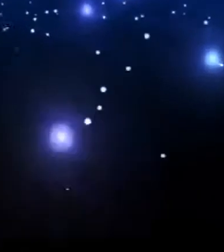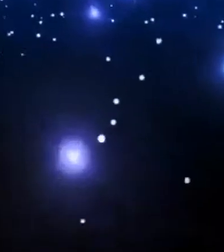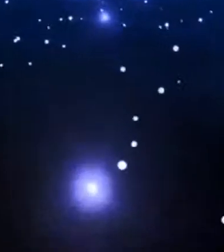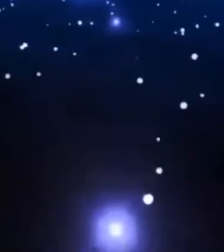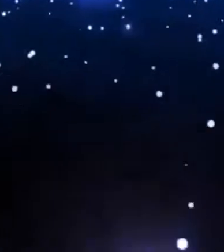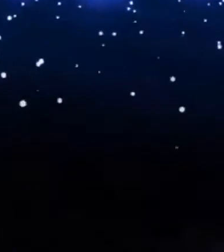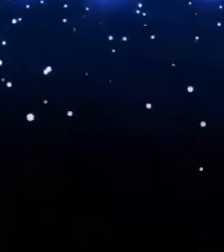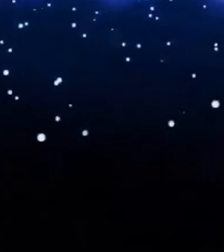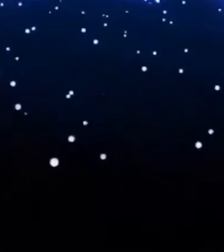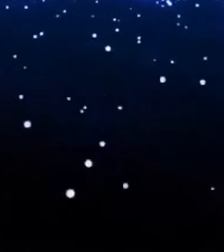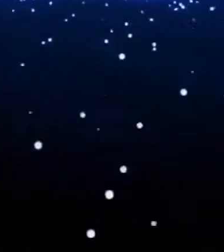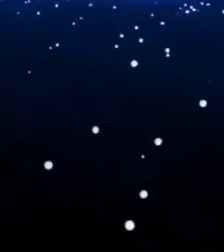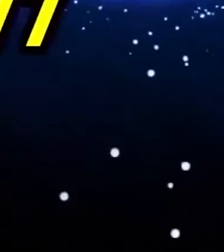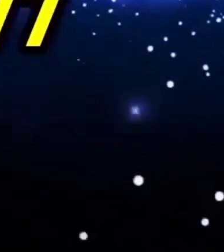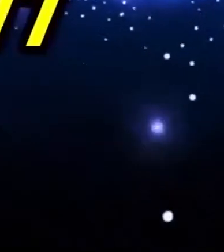Send your questions and comments to